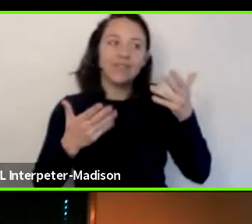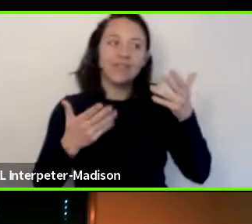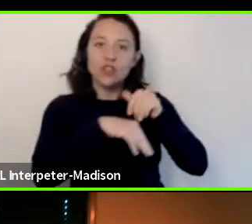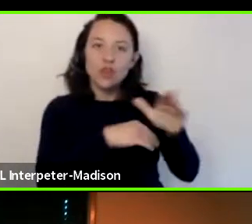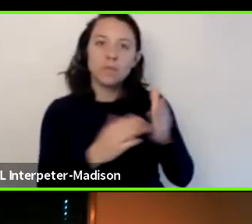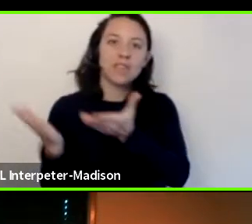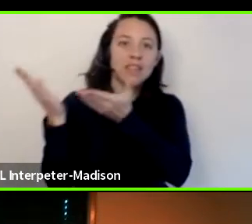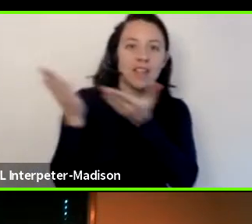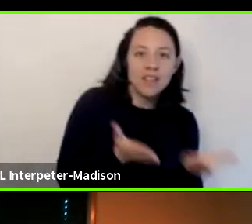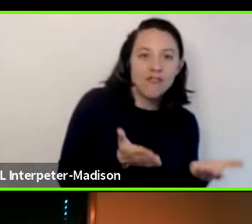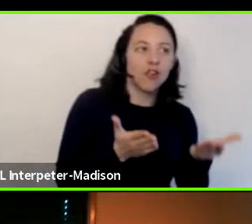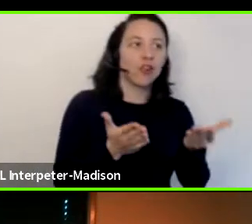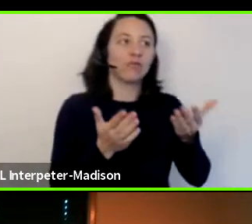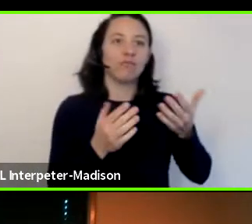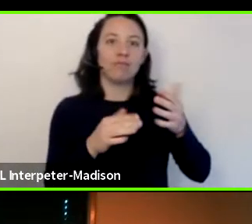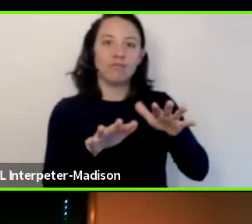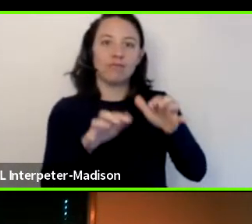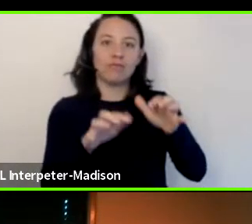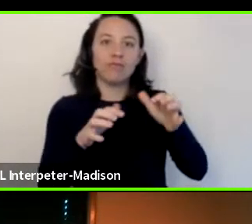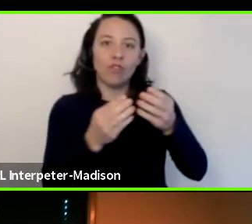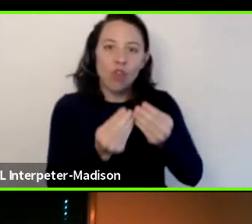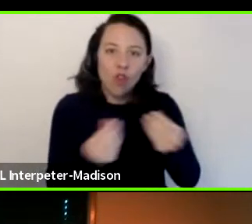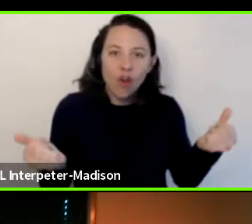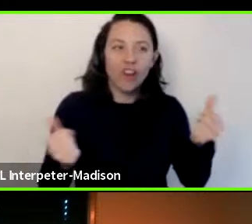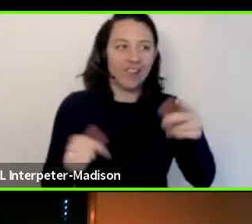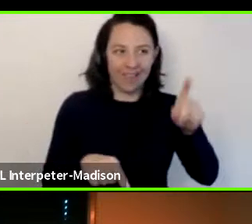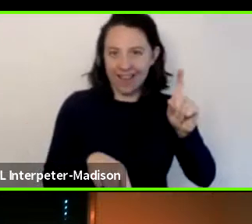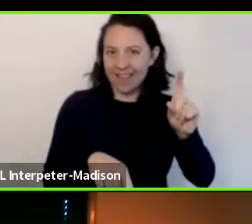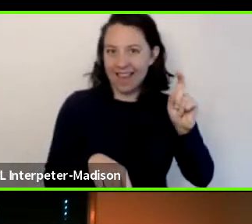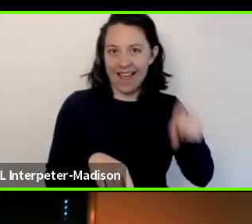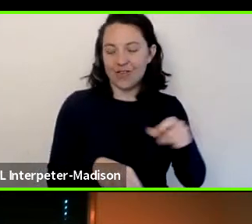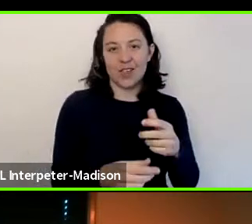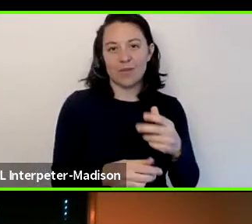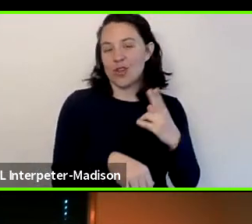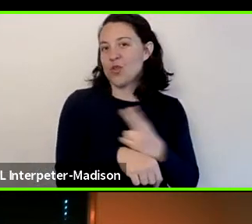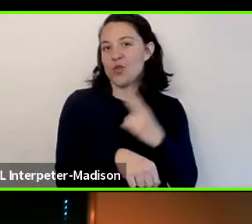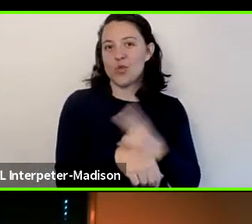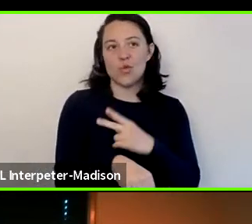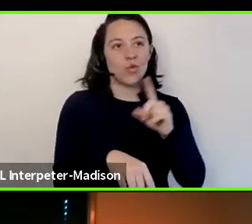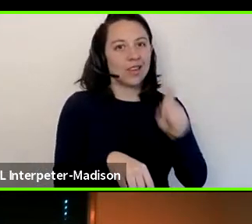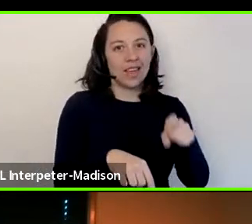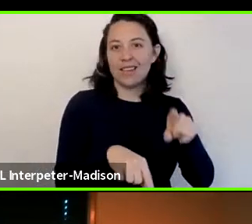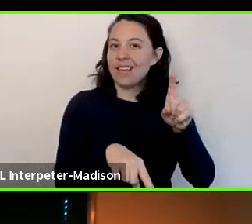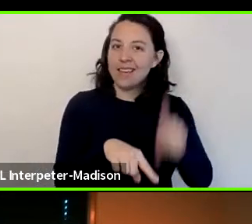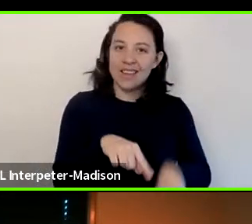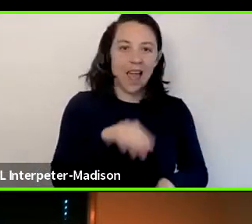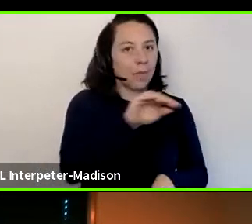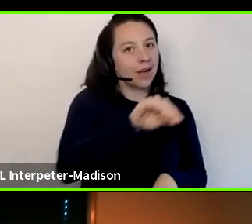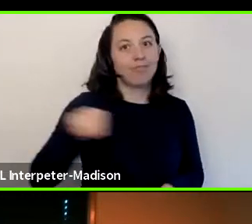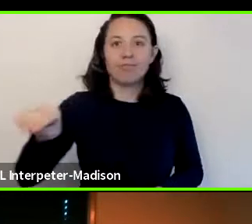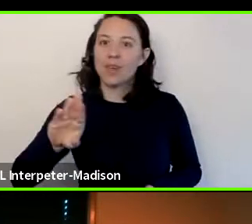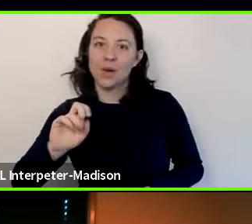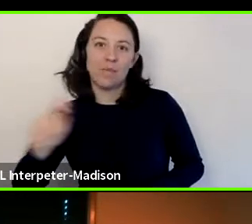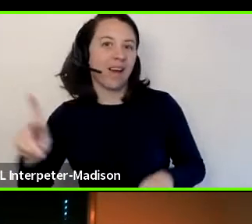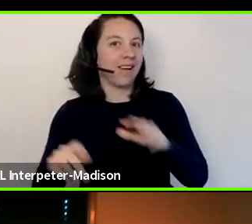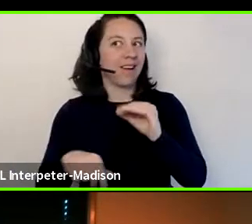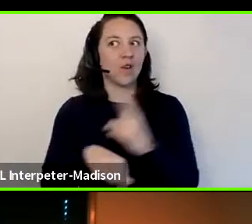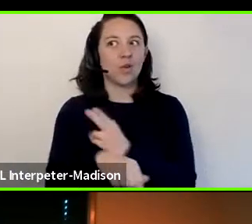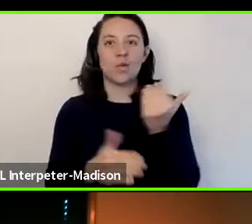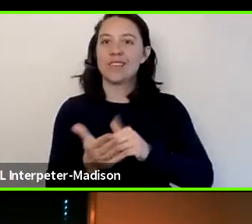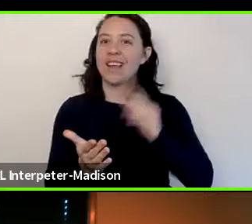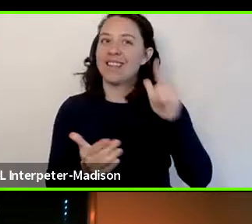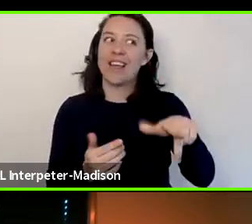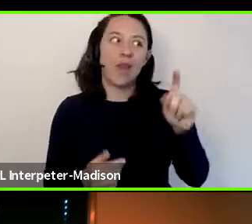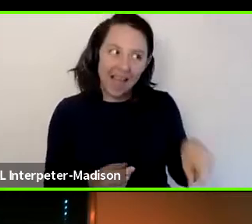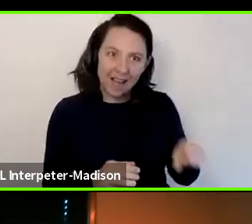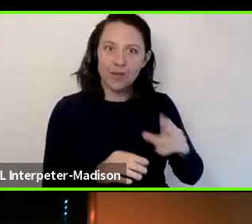used within a certain period of time. And so I've seen this happen. My neighbors, I have a neighbor who's